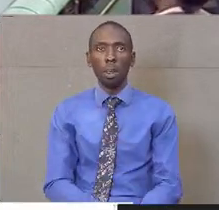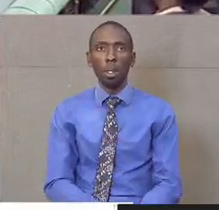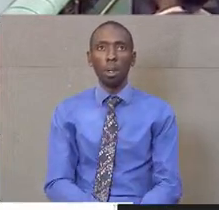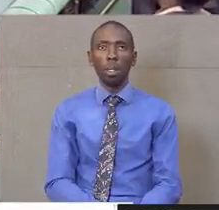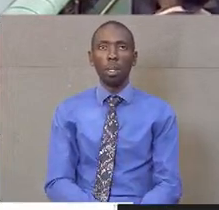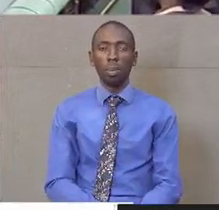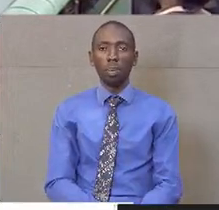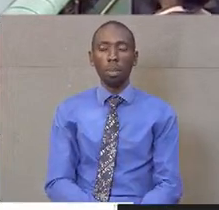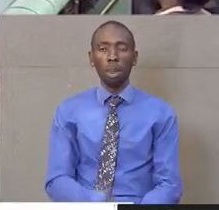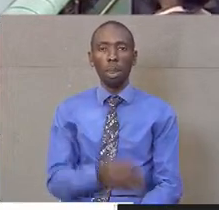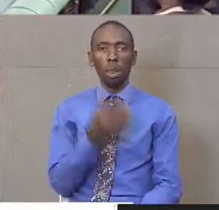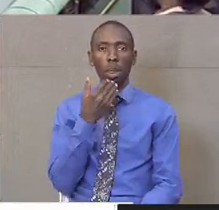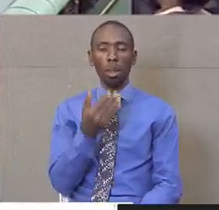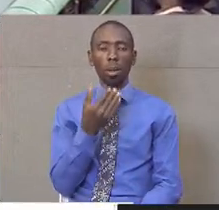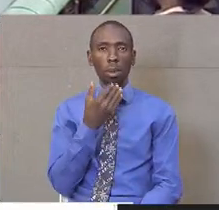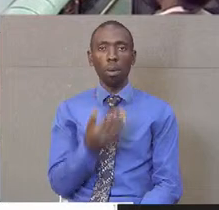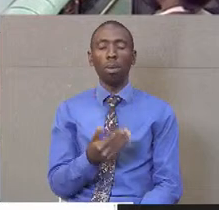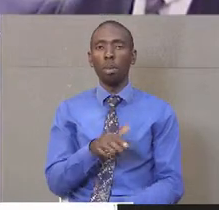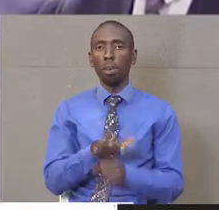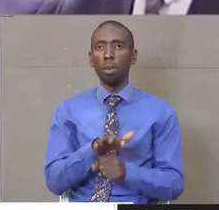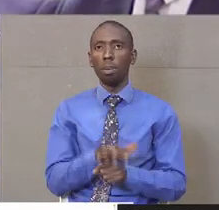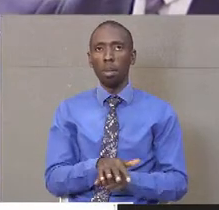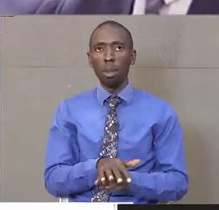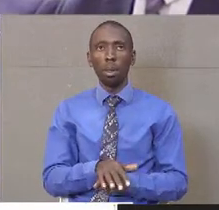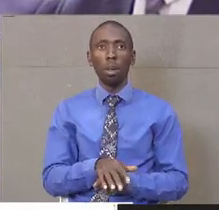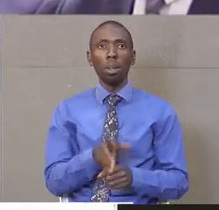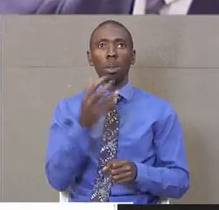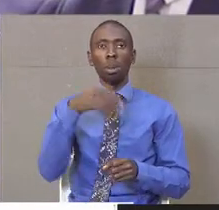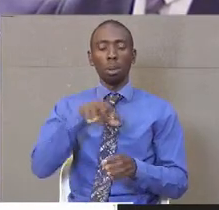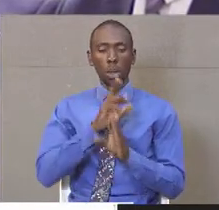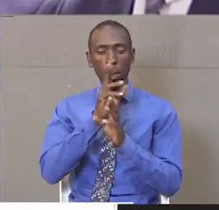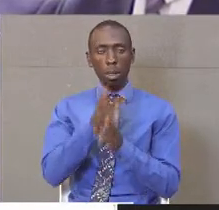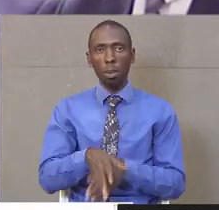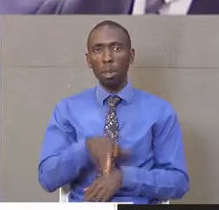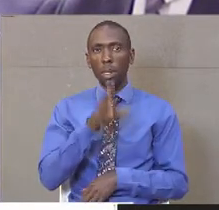Thank you very much, Right Honorable Speaker. Just to agree with you,